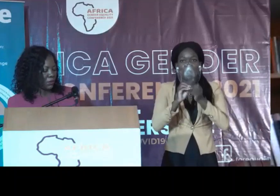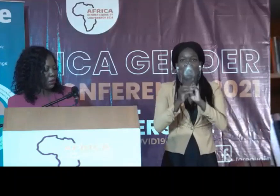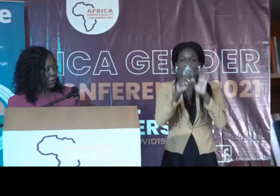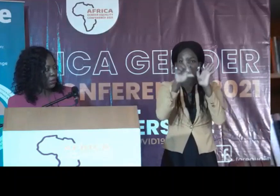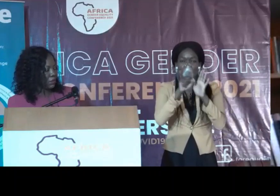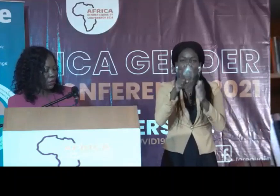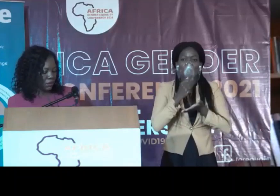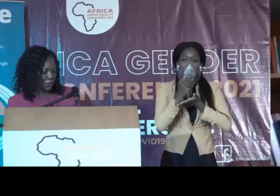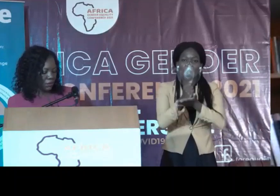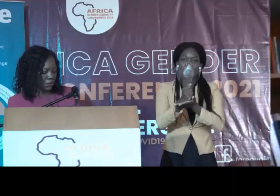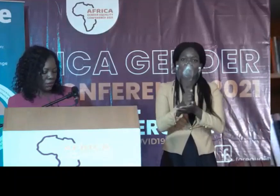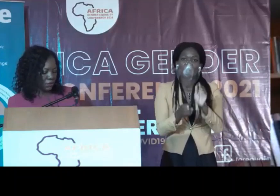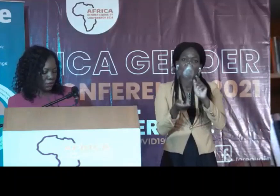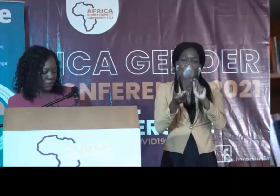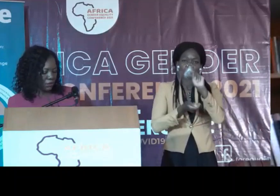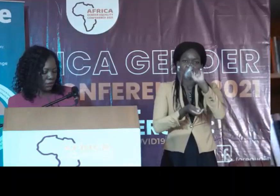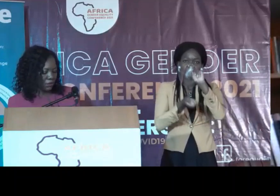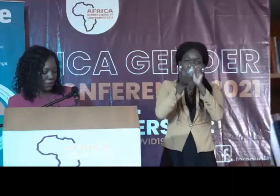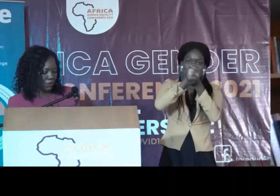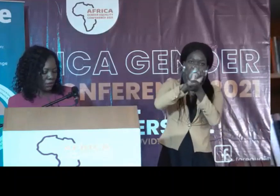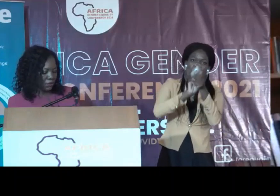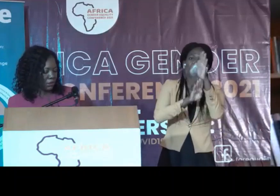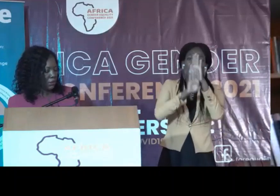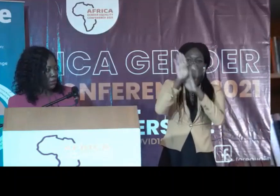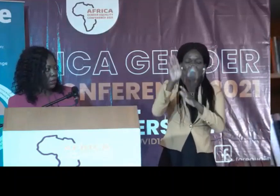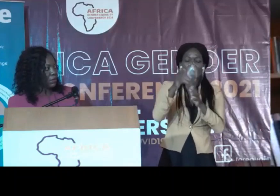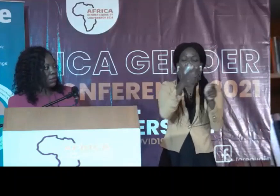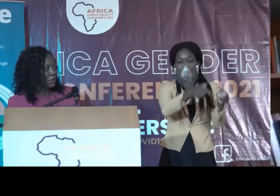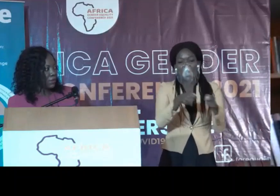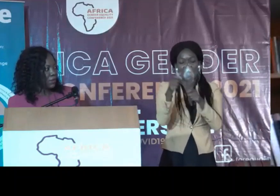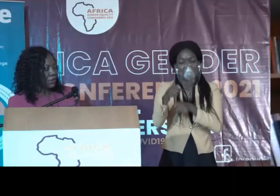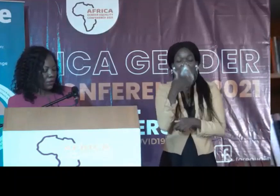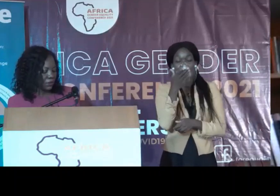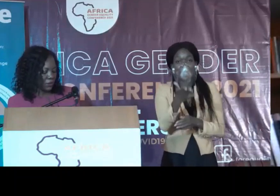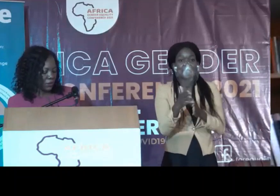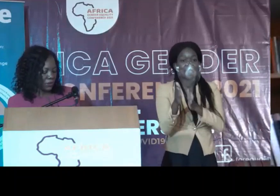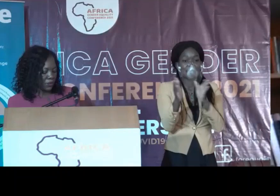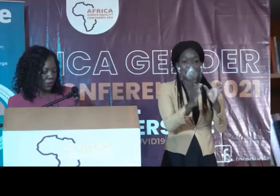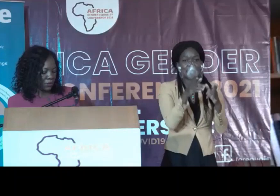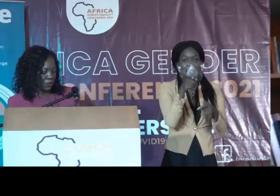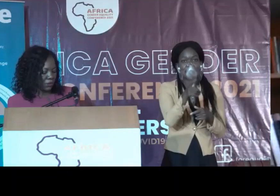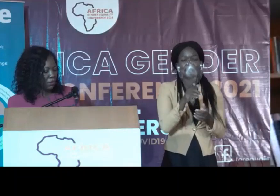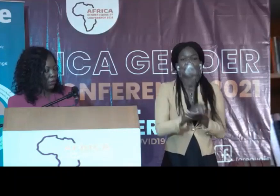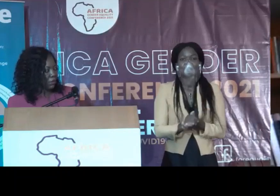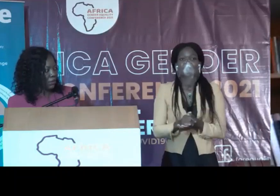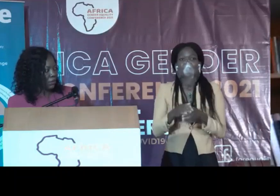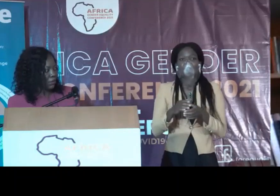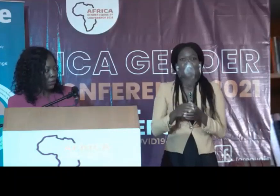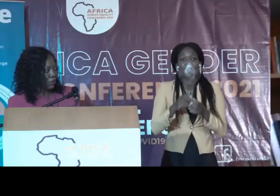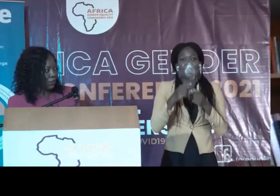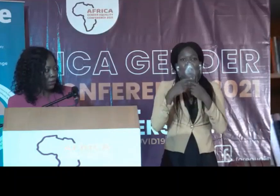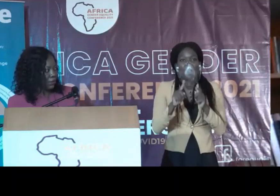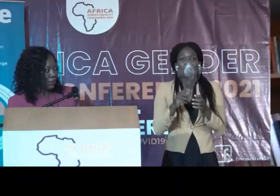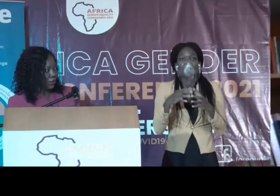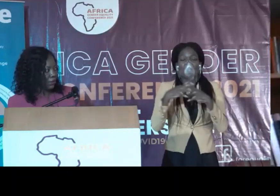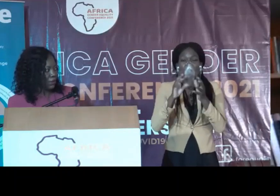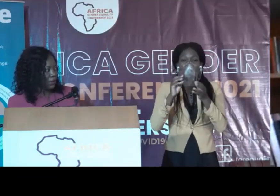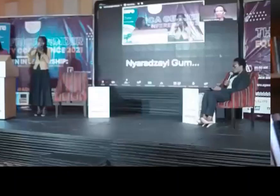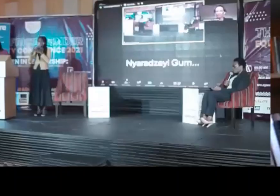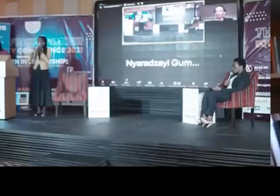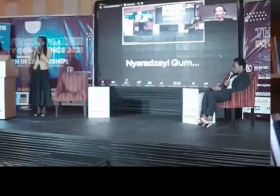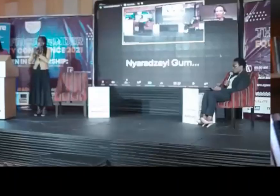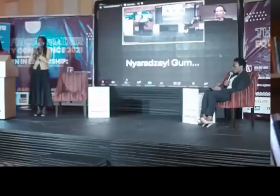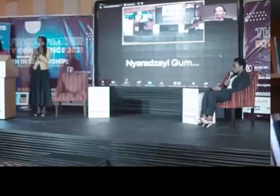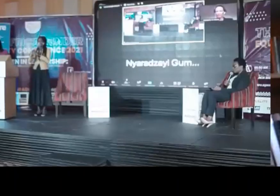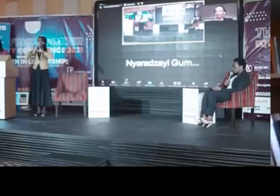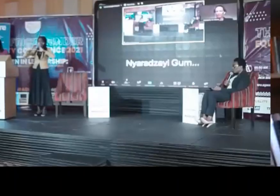to help them develop in the agriculture sector. And another way is through media outreach or campaigns. I'm sure